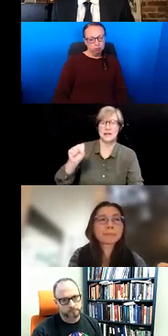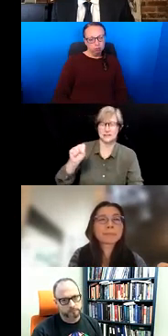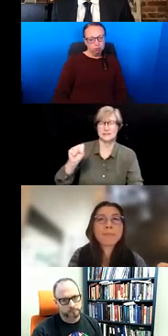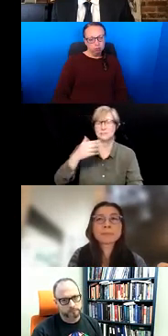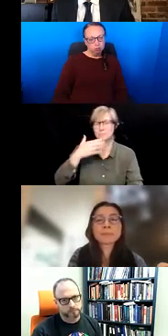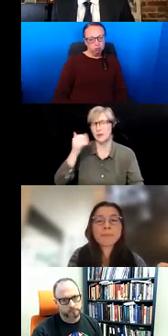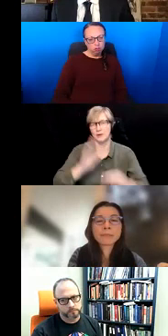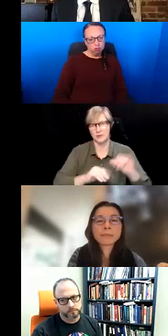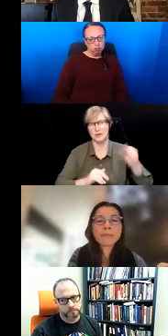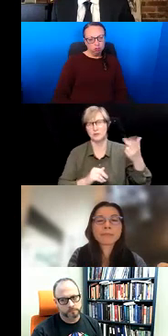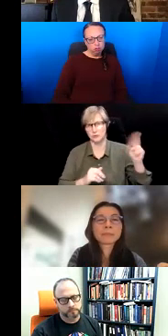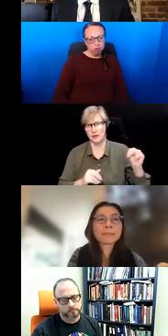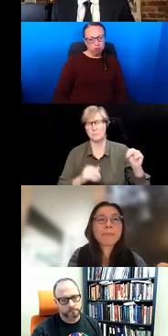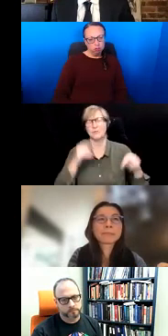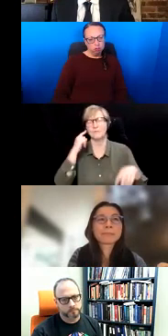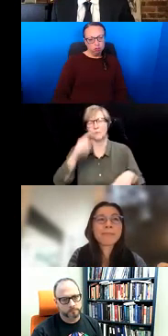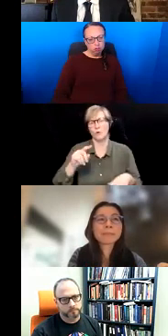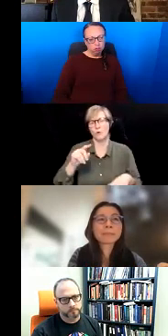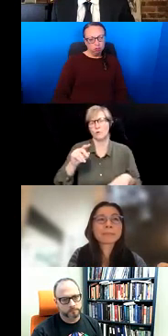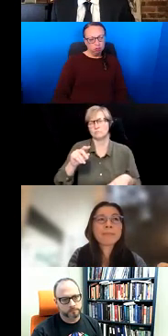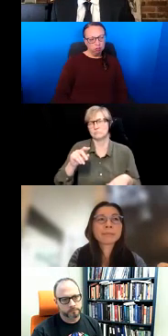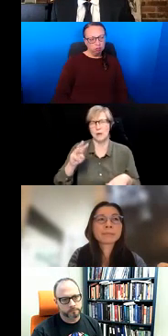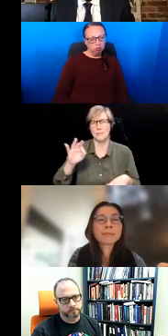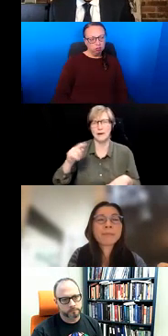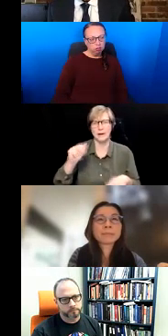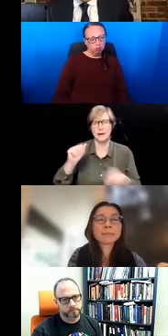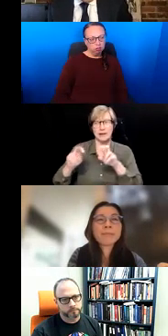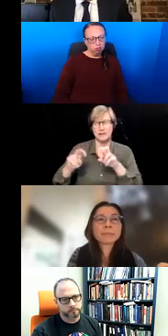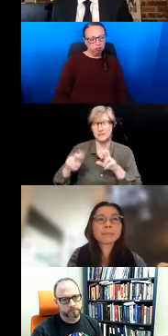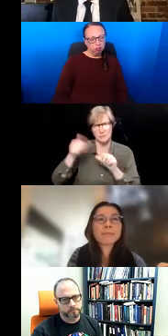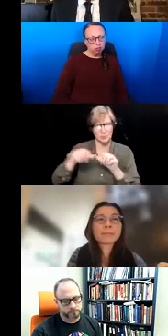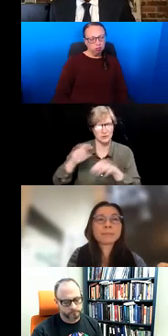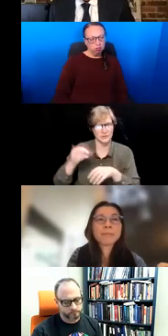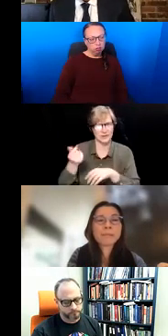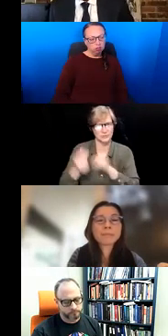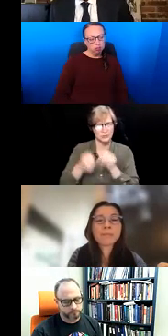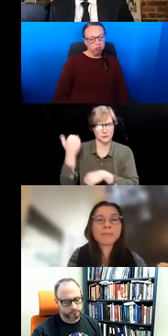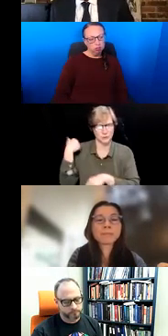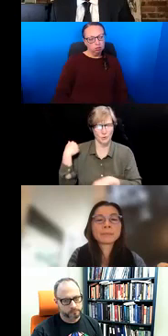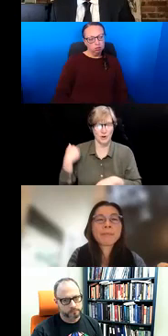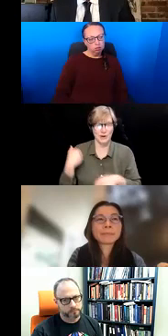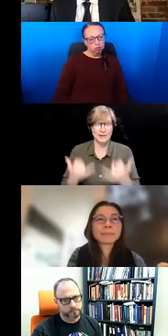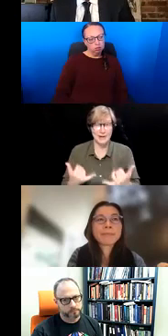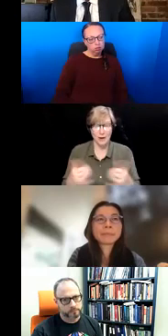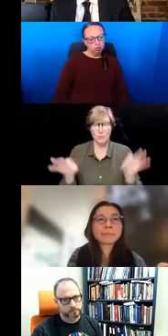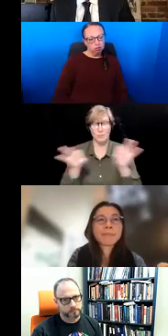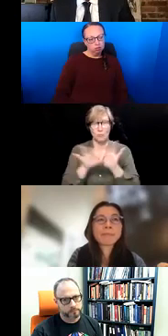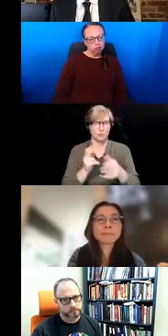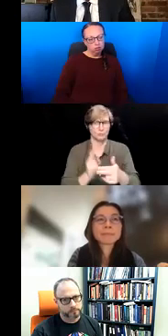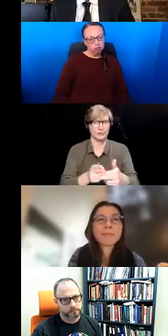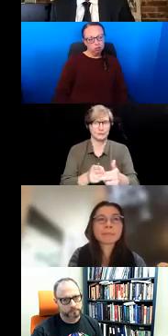sham in a meta-analysis we did several years ago. I would be remiss if I did not mention what